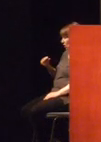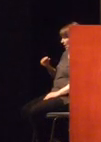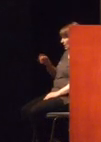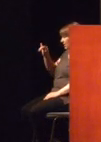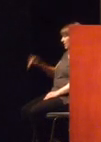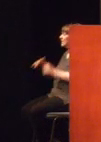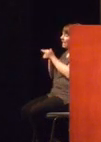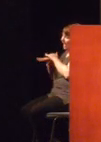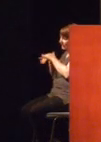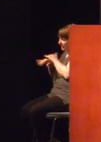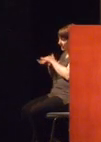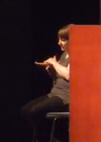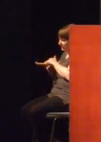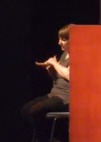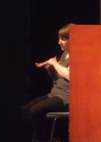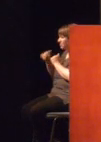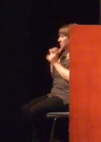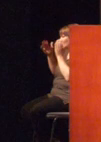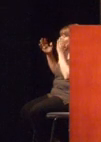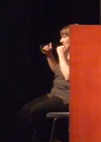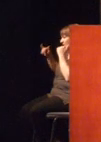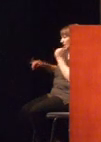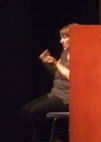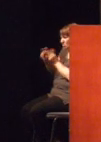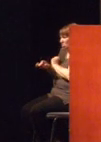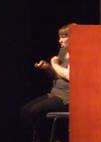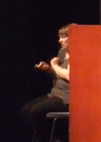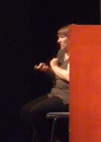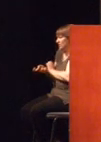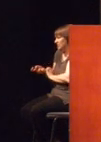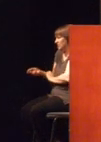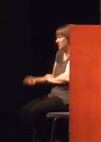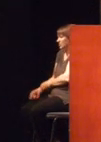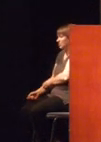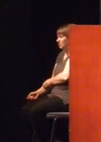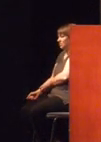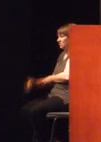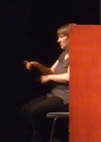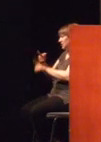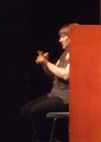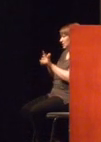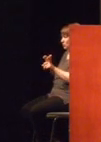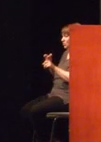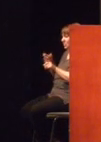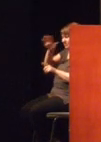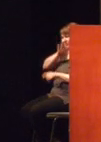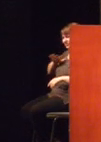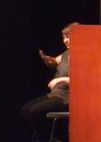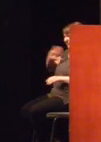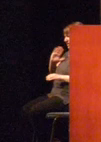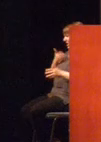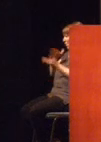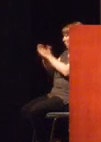our access portion. Don't expect that to really change too much one way or the other. That's based on the demographics of our community, how wealthy